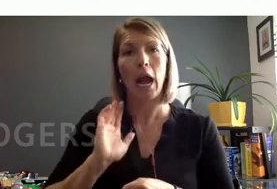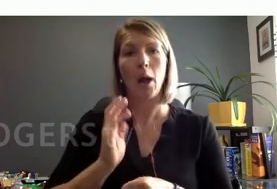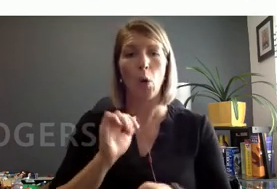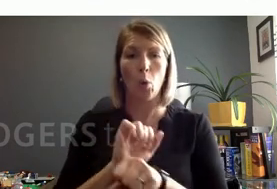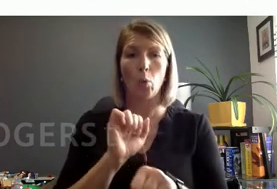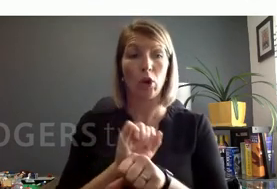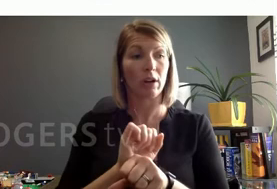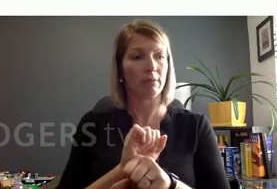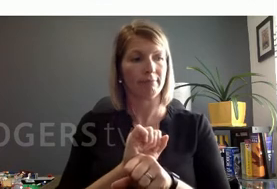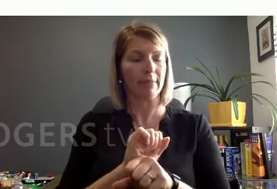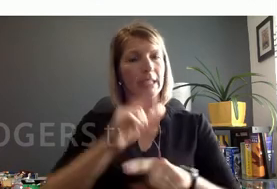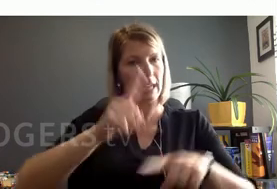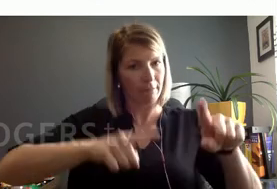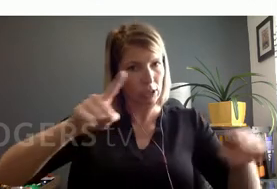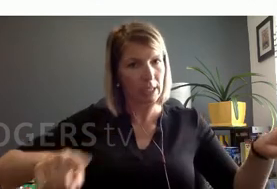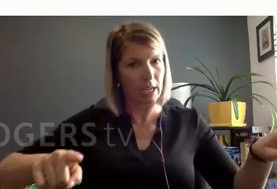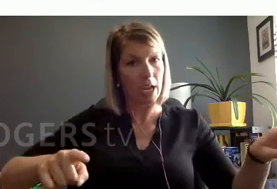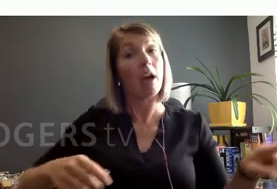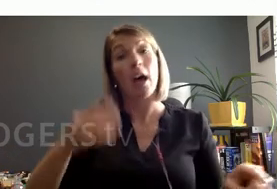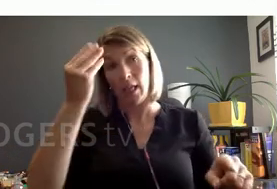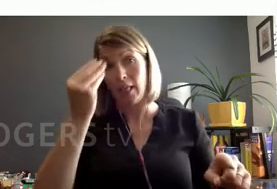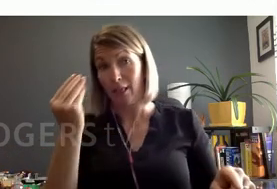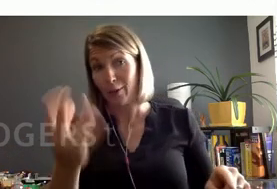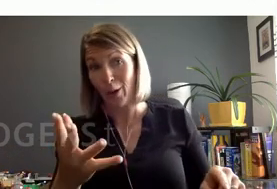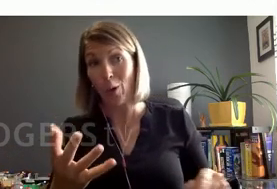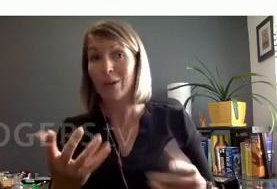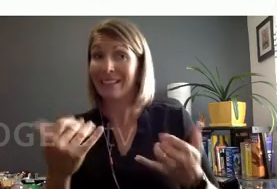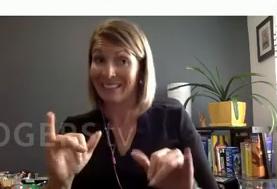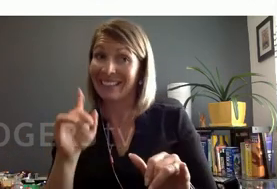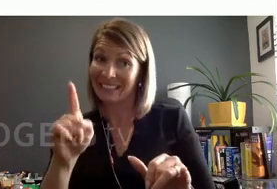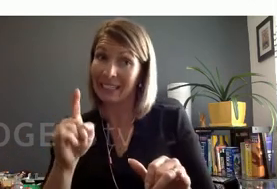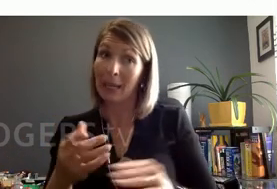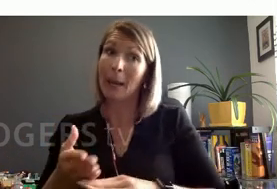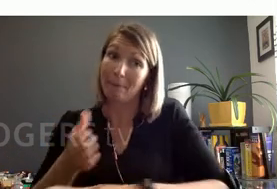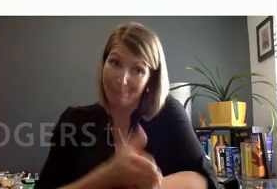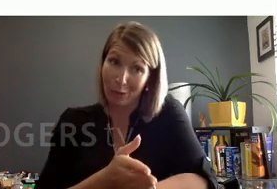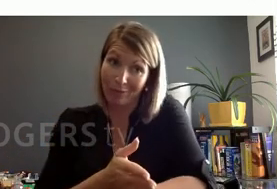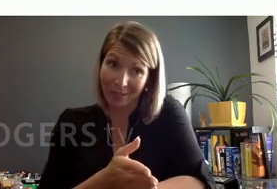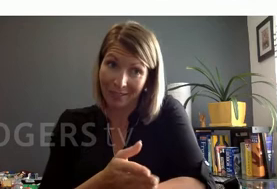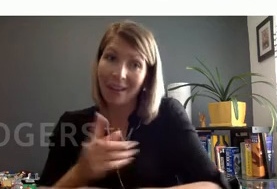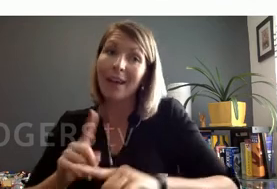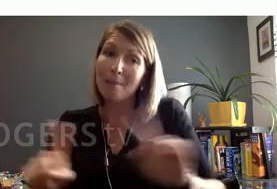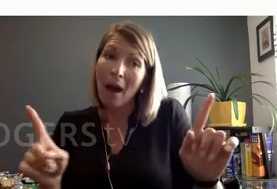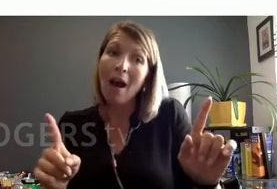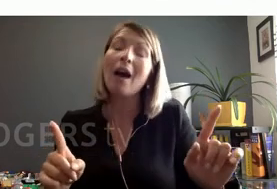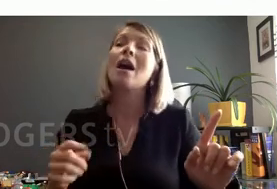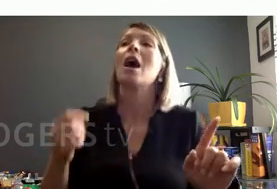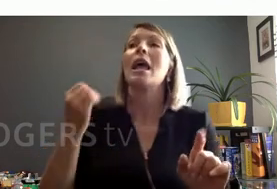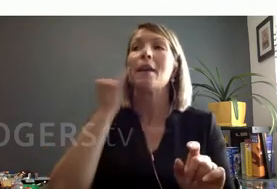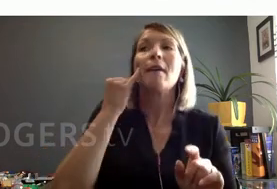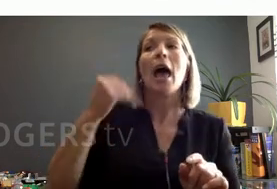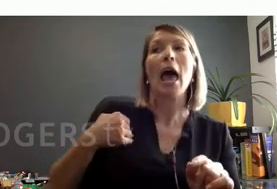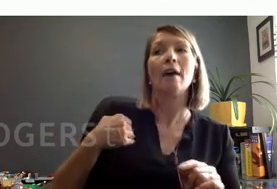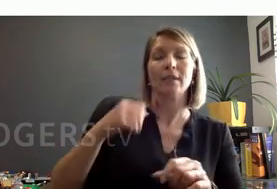cover and a long, yes, road to go. But overall, it just makes for a better workforce, a